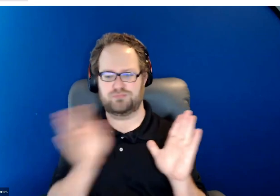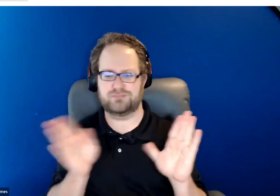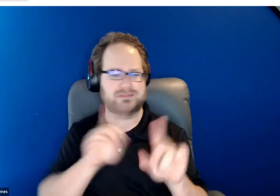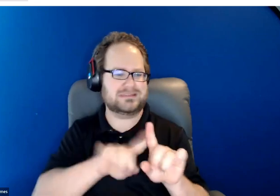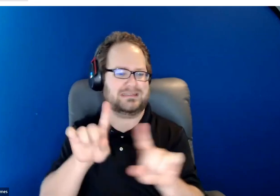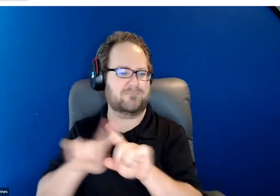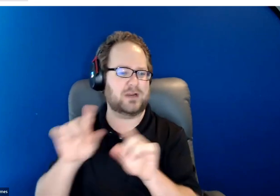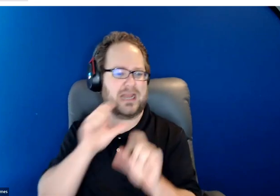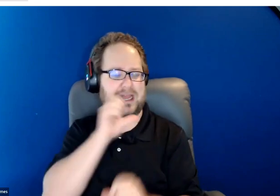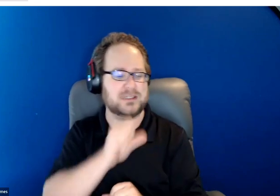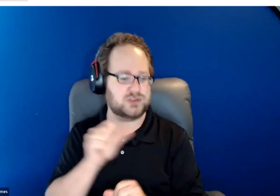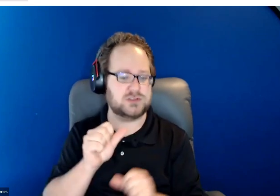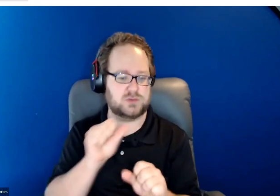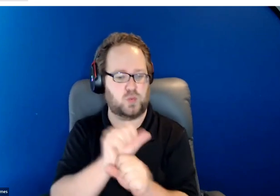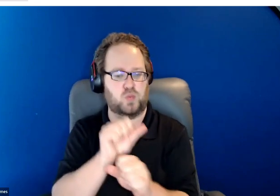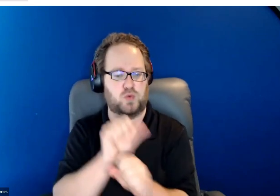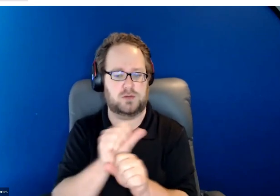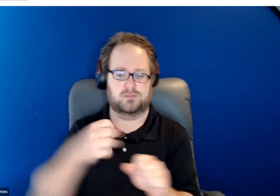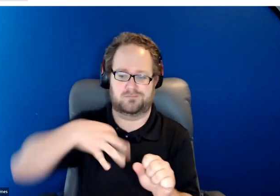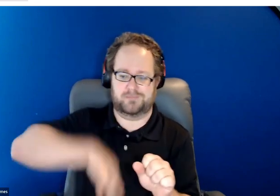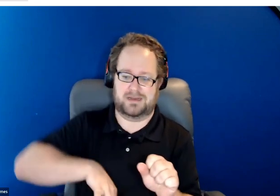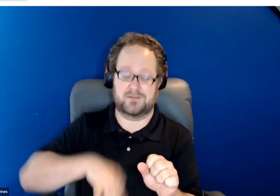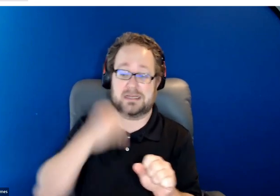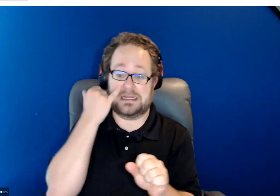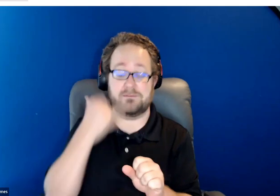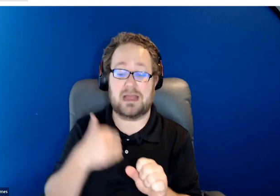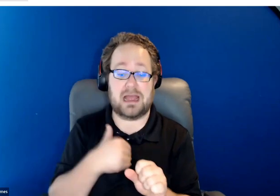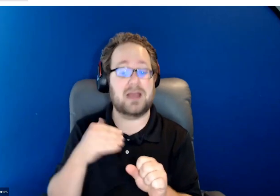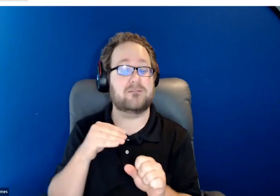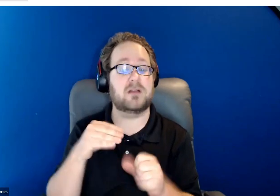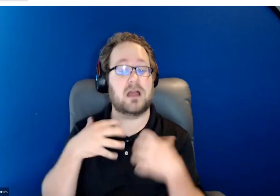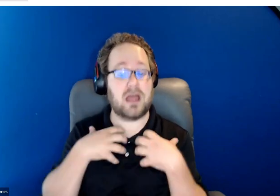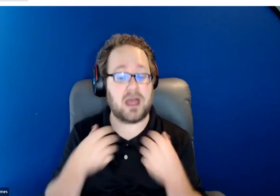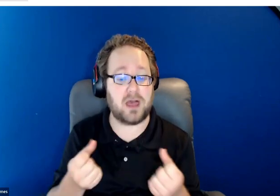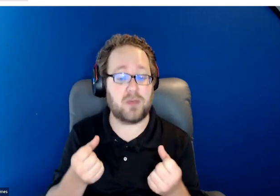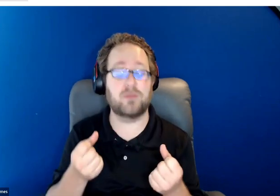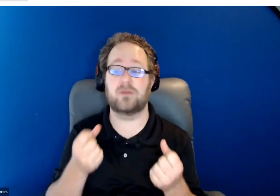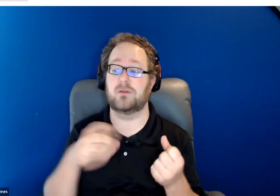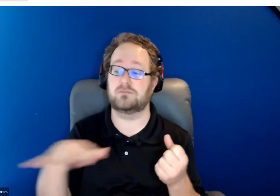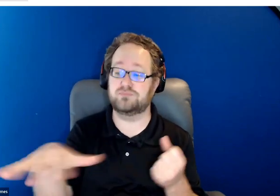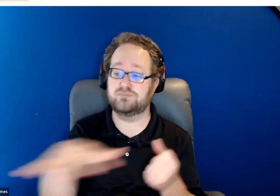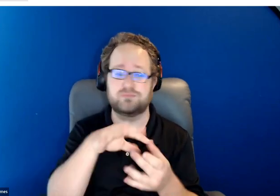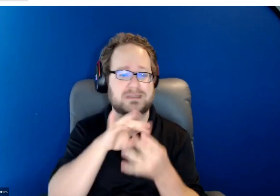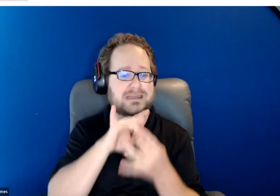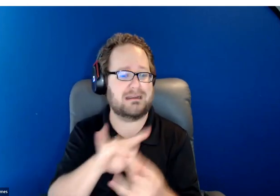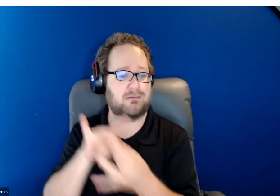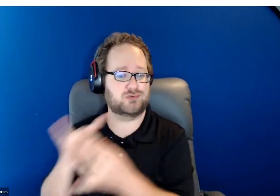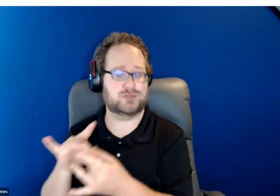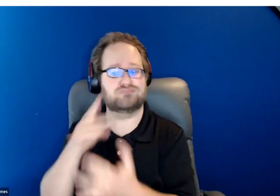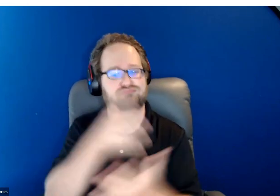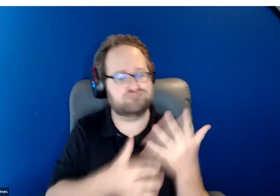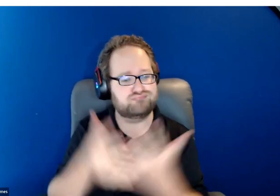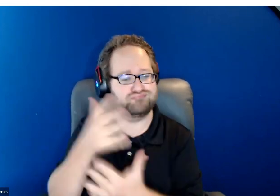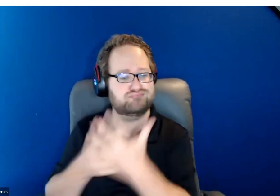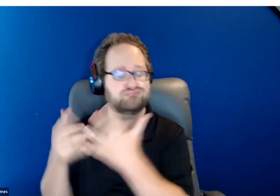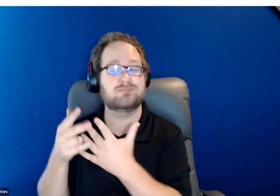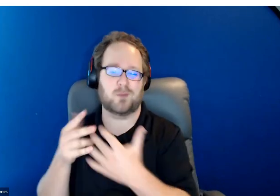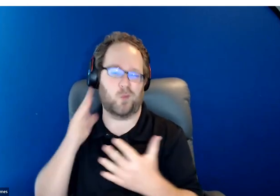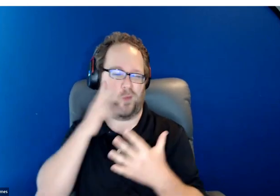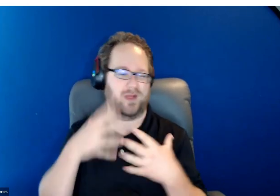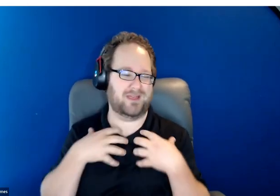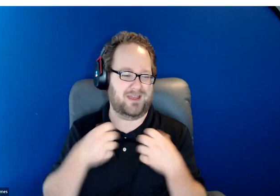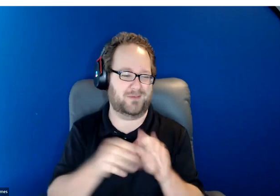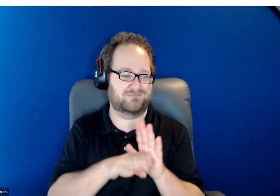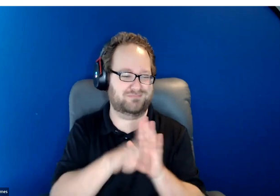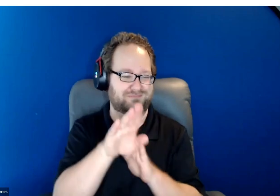benefit when they live in places that are designed to encourage health, well-being, engagement, and connection. So with that, I'm going to transition